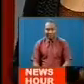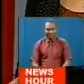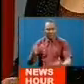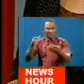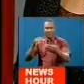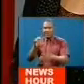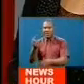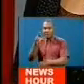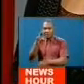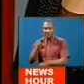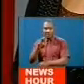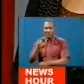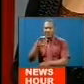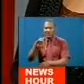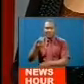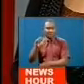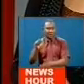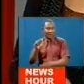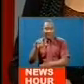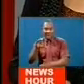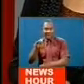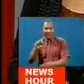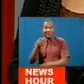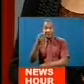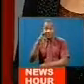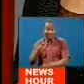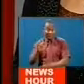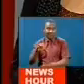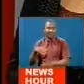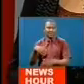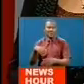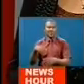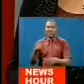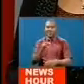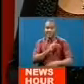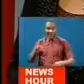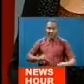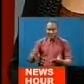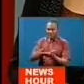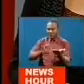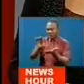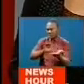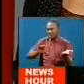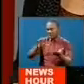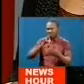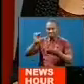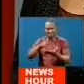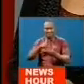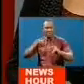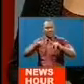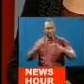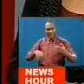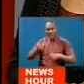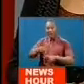The Student Representative Council of Kench University College in Accra is organizing a series of performances to educate the students about the culture